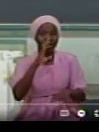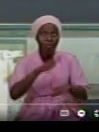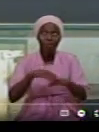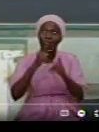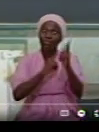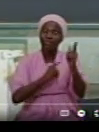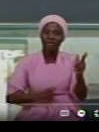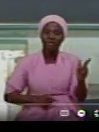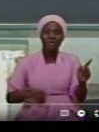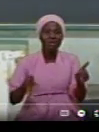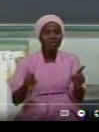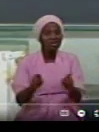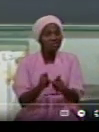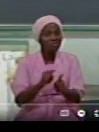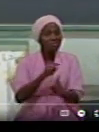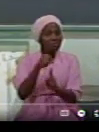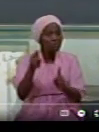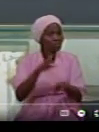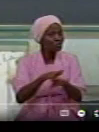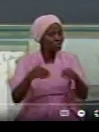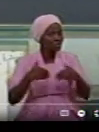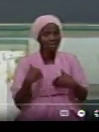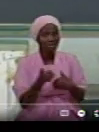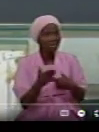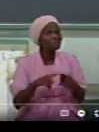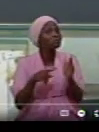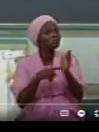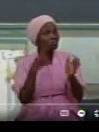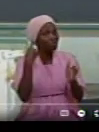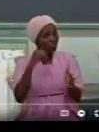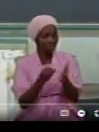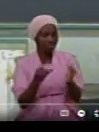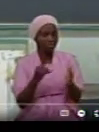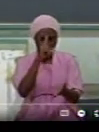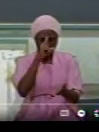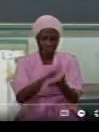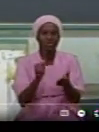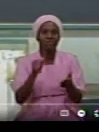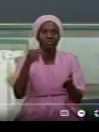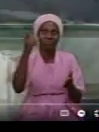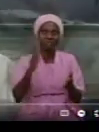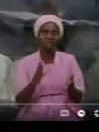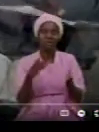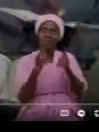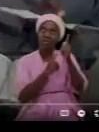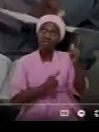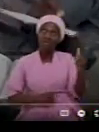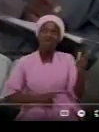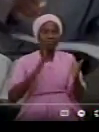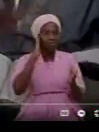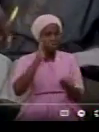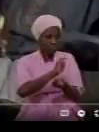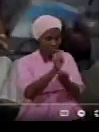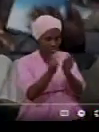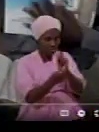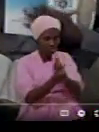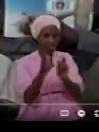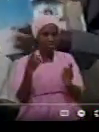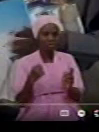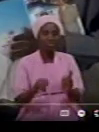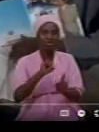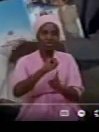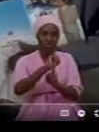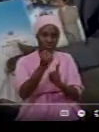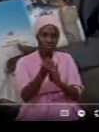not have anything to show for it, believe God, the Lord will turn the situation around in